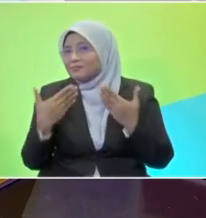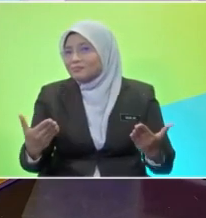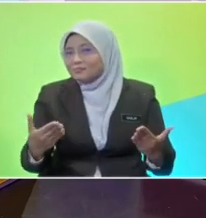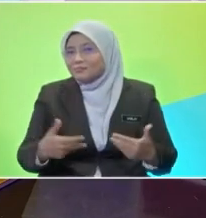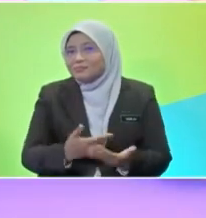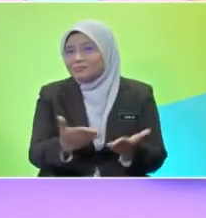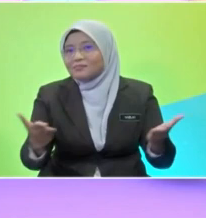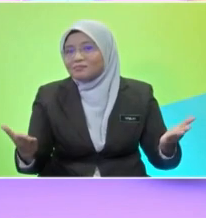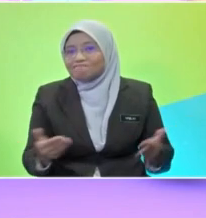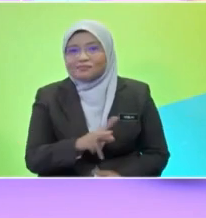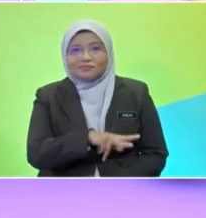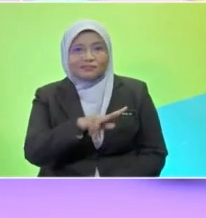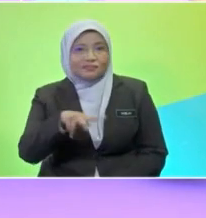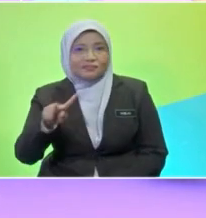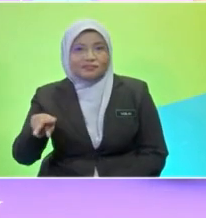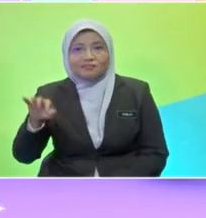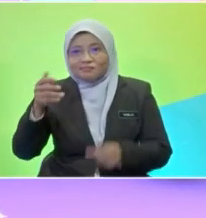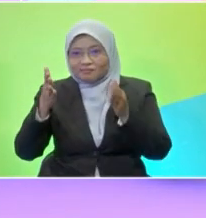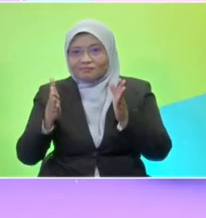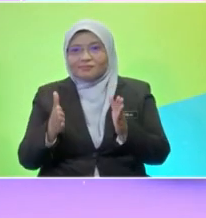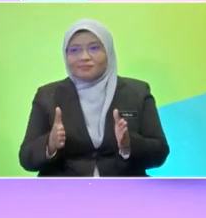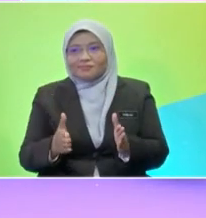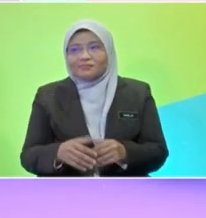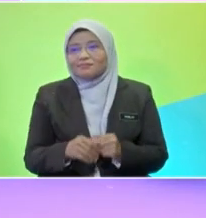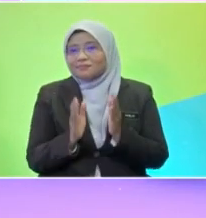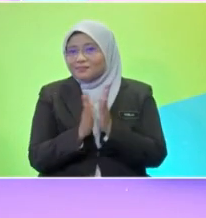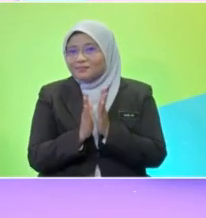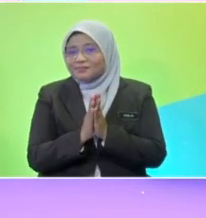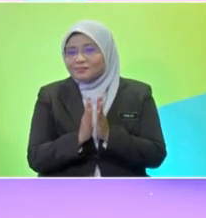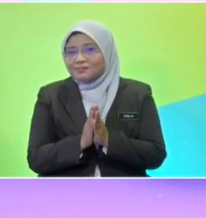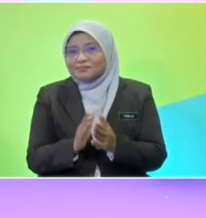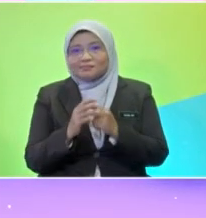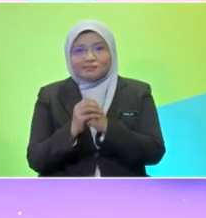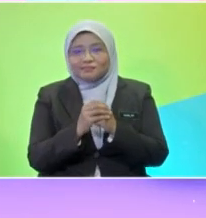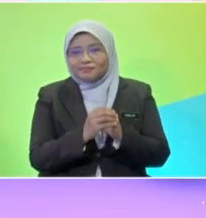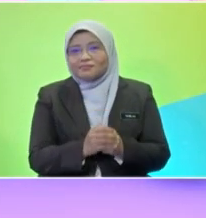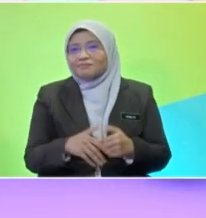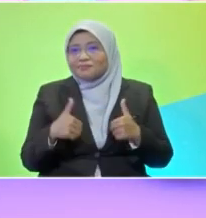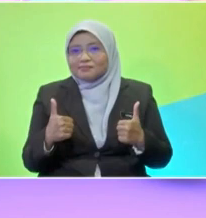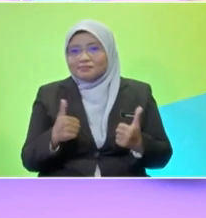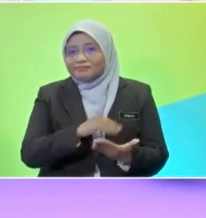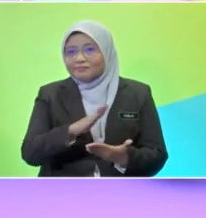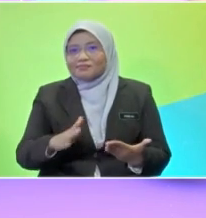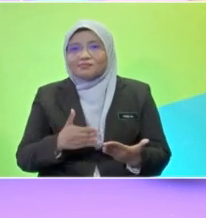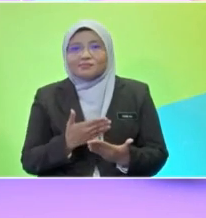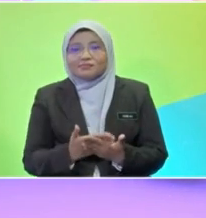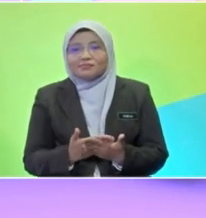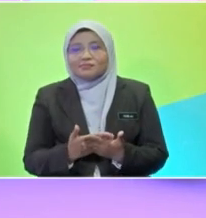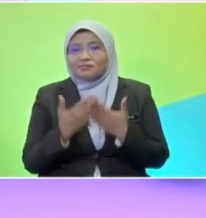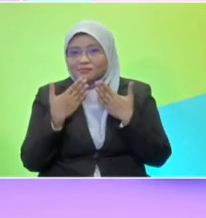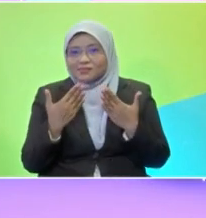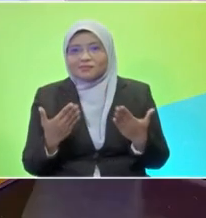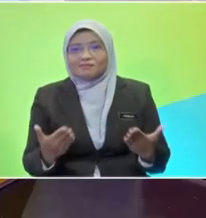home, let's give yourself a huge round of applause. Well done, everyone. And our friends at home, thank you so much